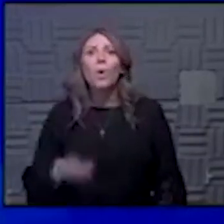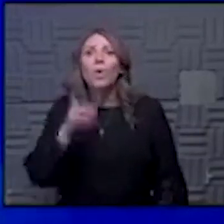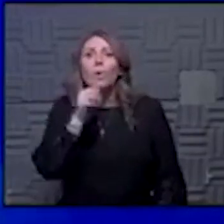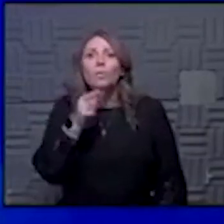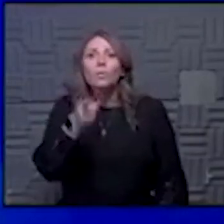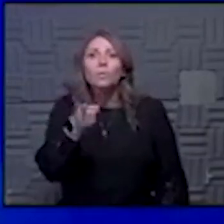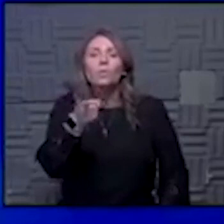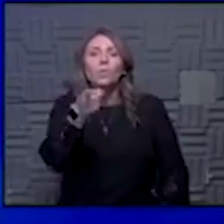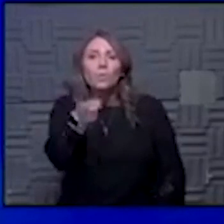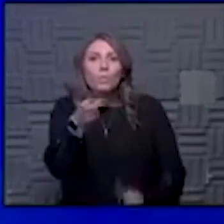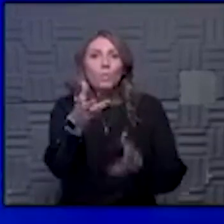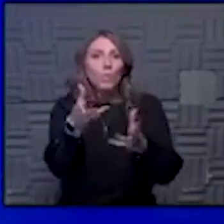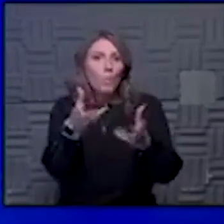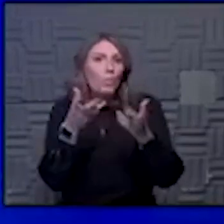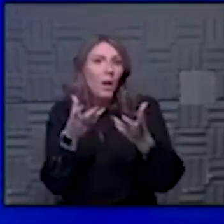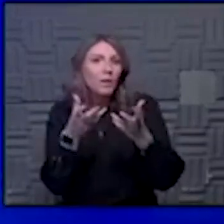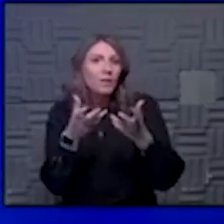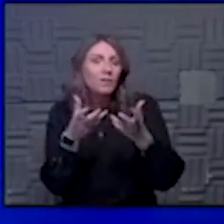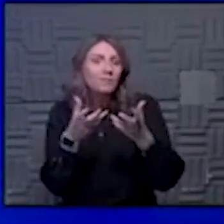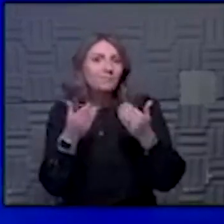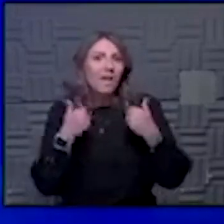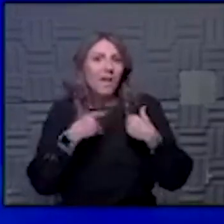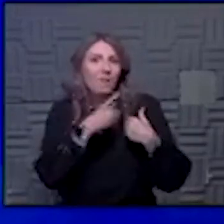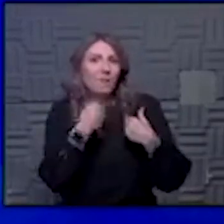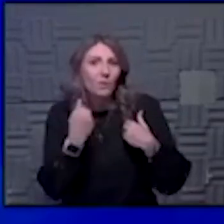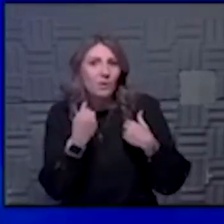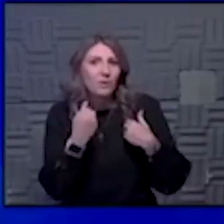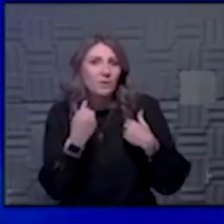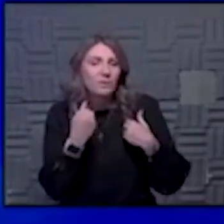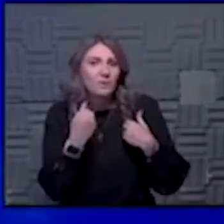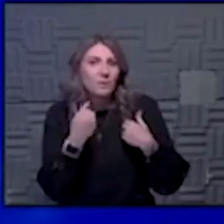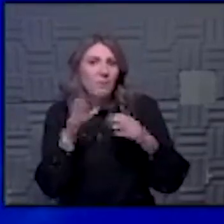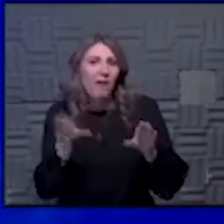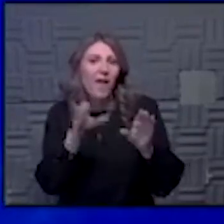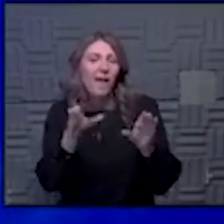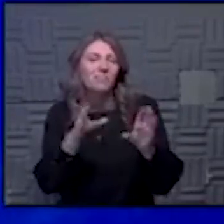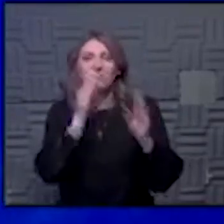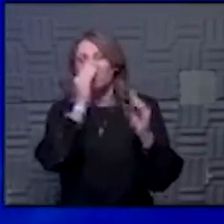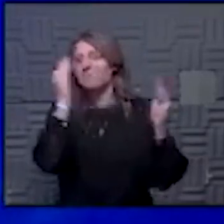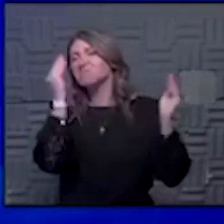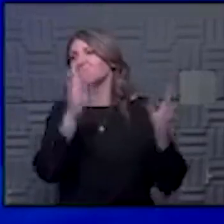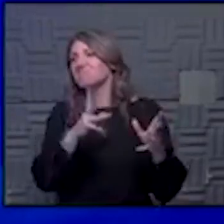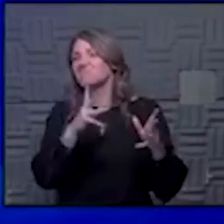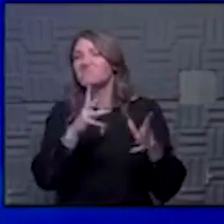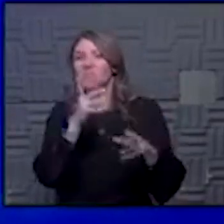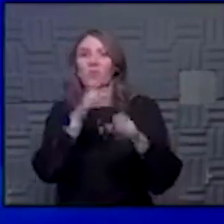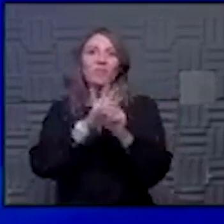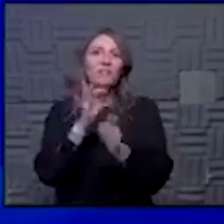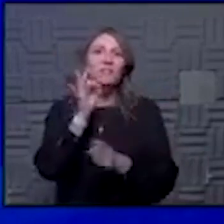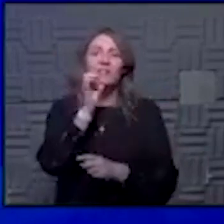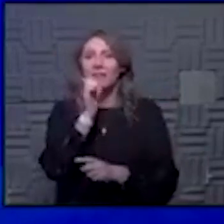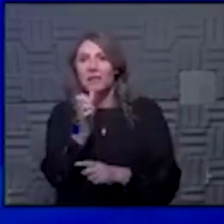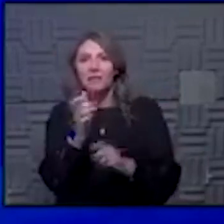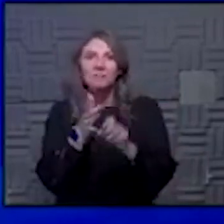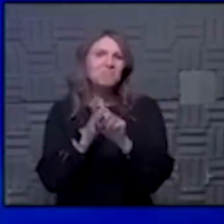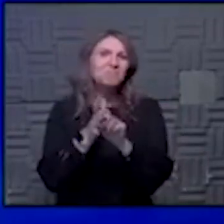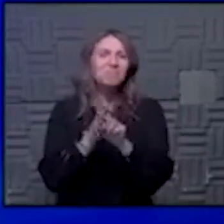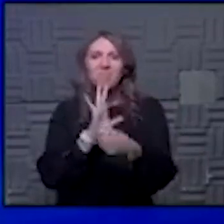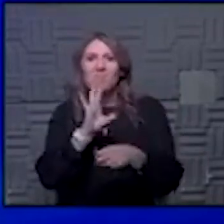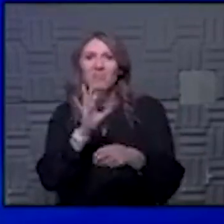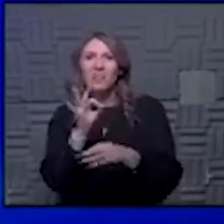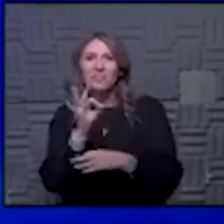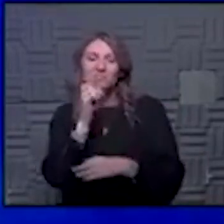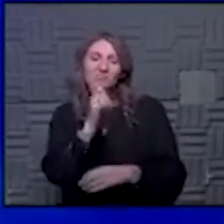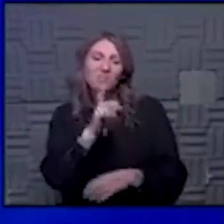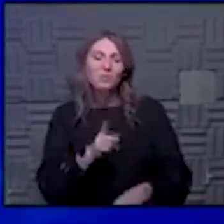you want to put at risk by acting like COVID isn't real? Who do you want to put at risk? Because you are putting people at risk.